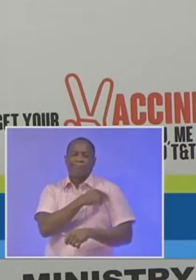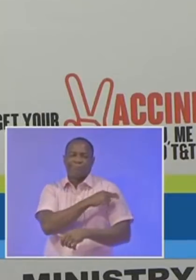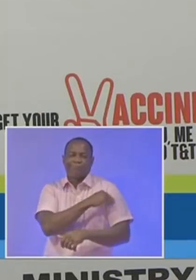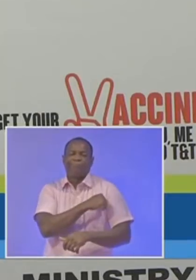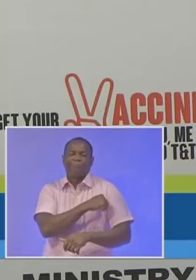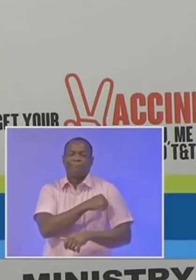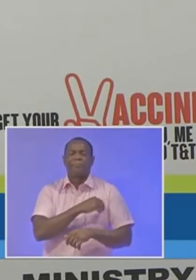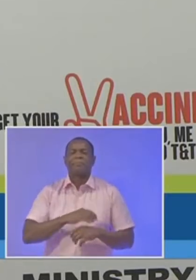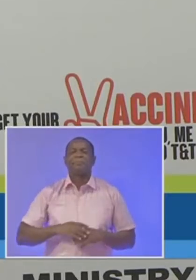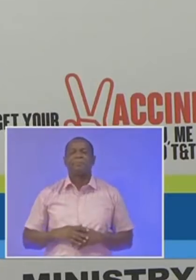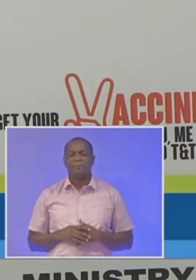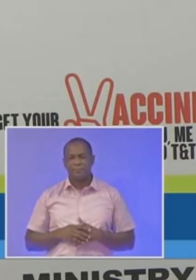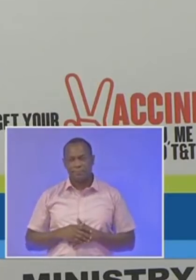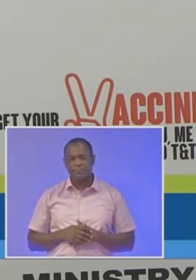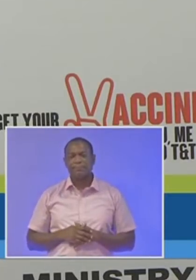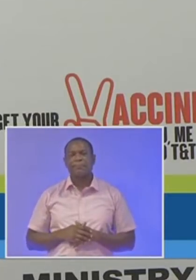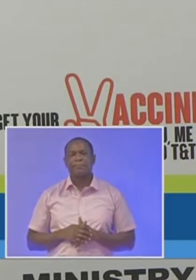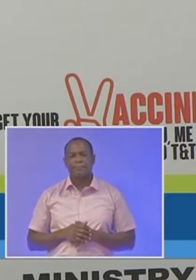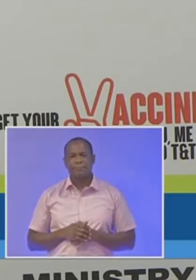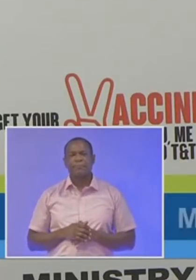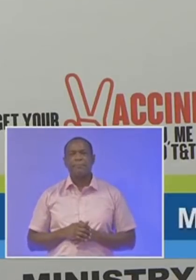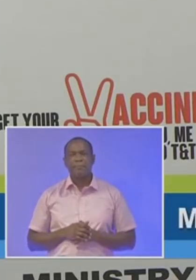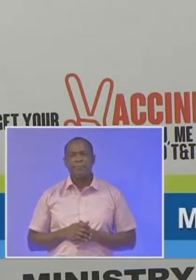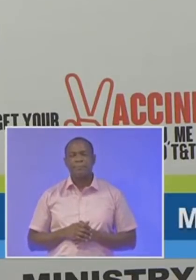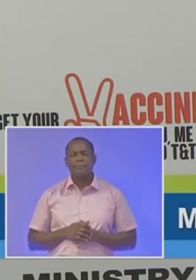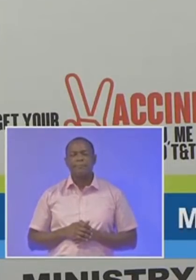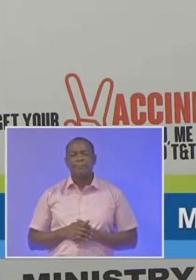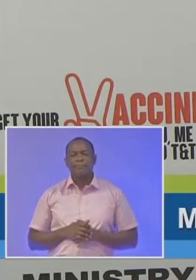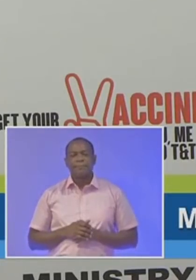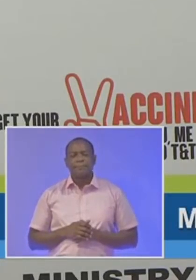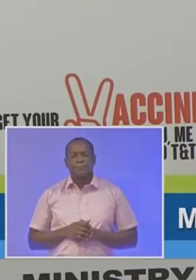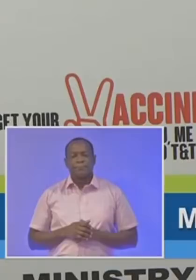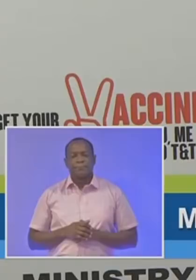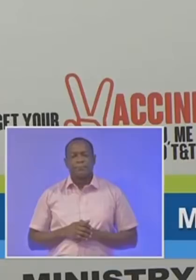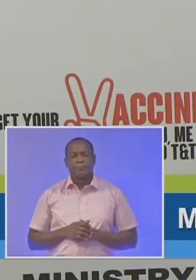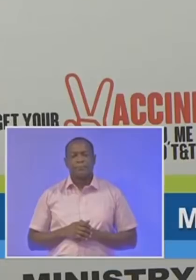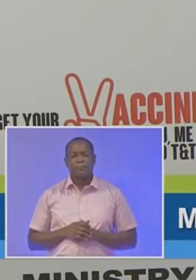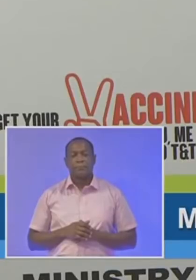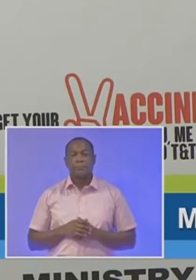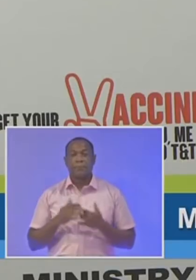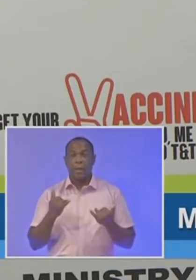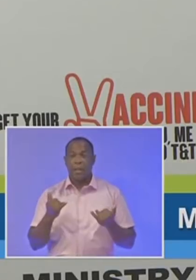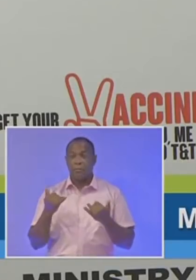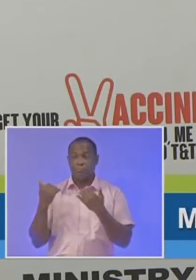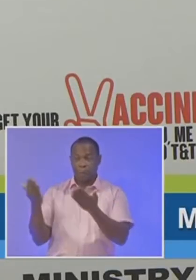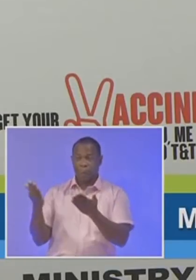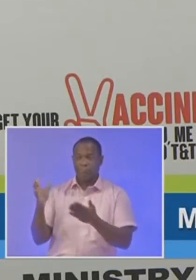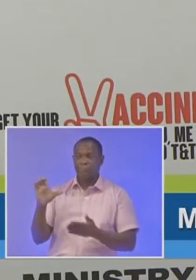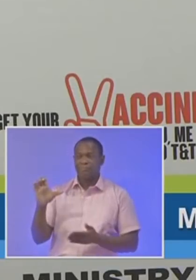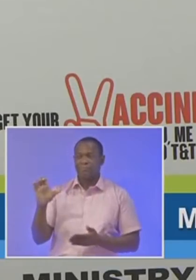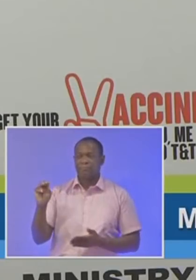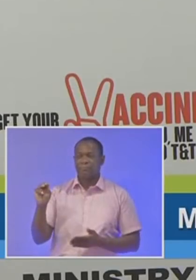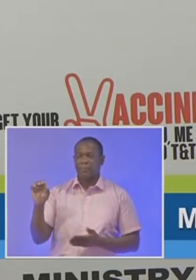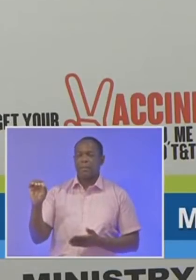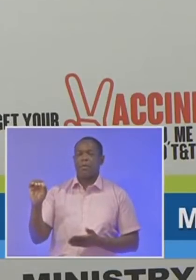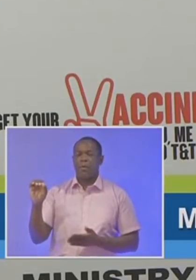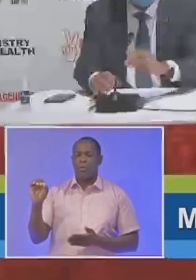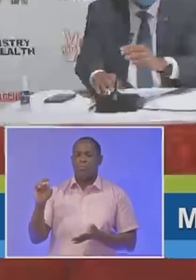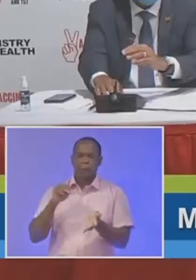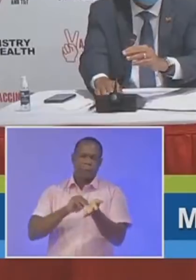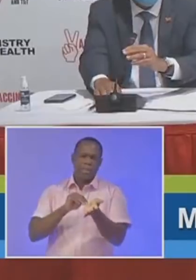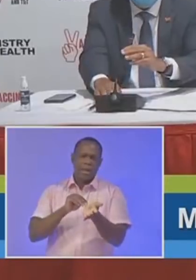Corporate Communication for the Ministry of Health, and I will moderate this morning. We go to the CMO for the clinical